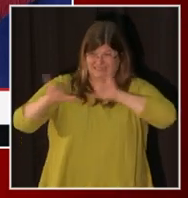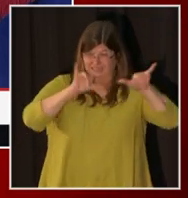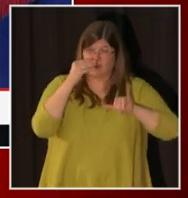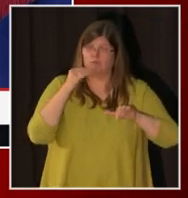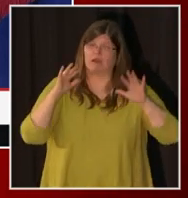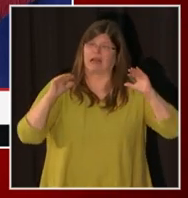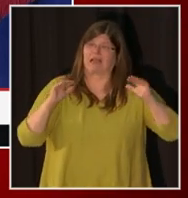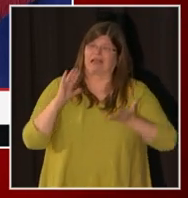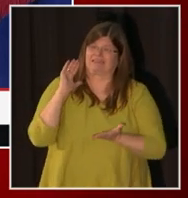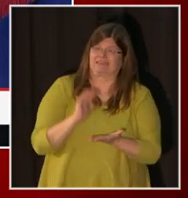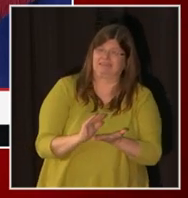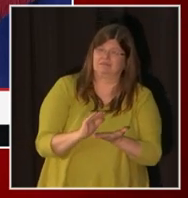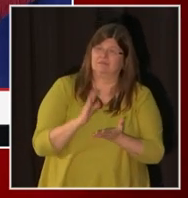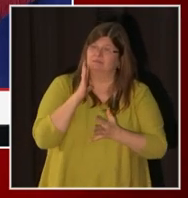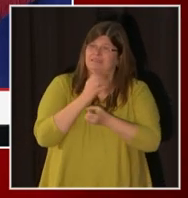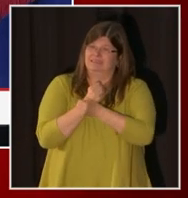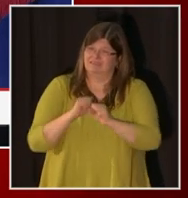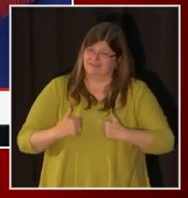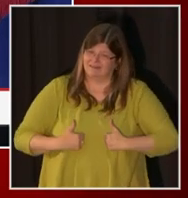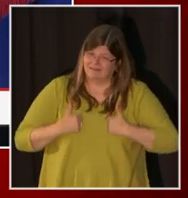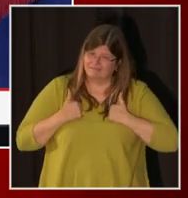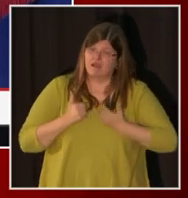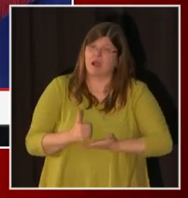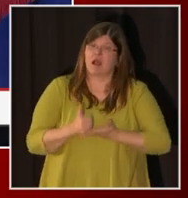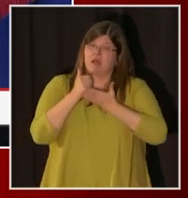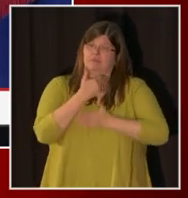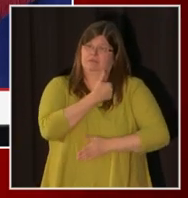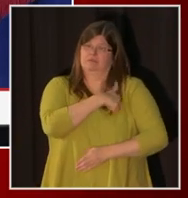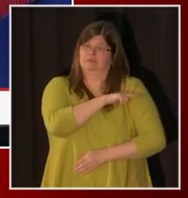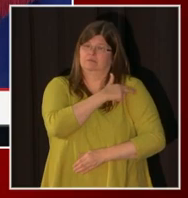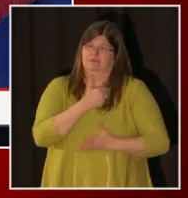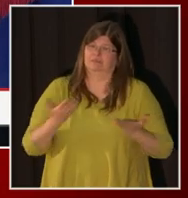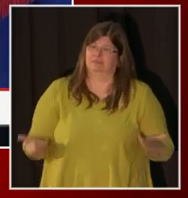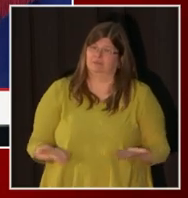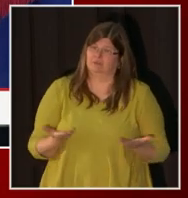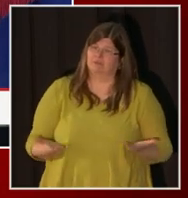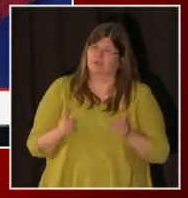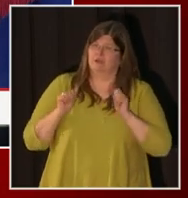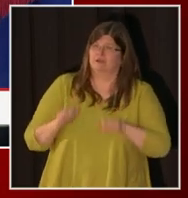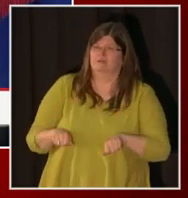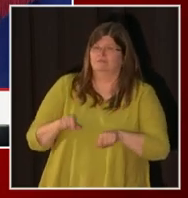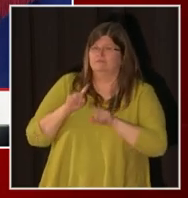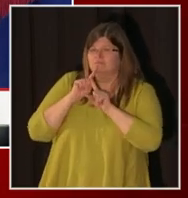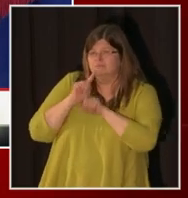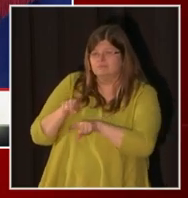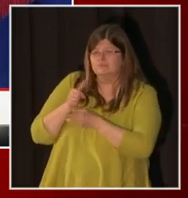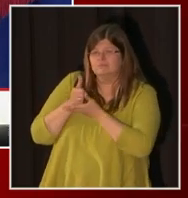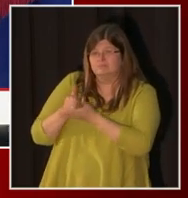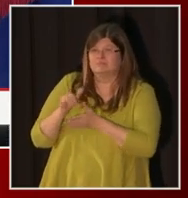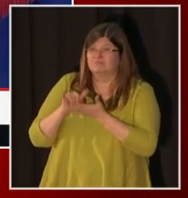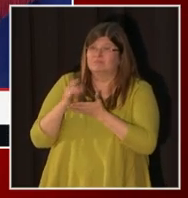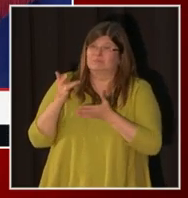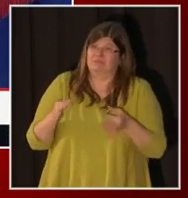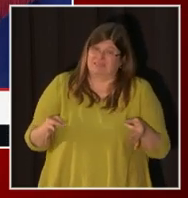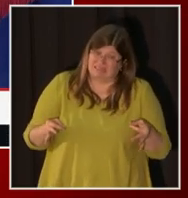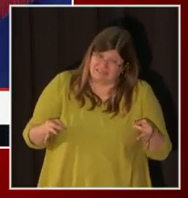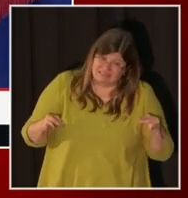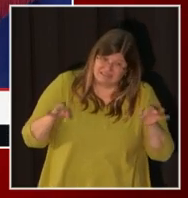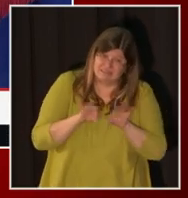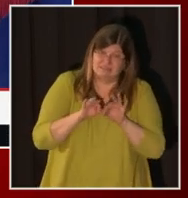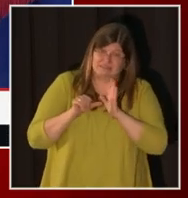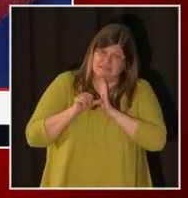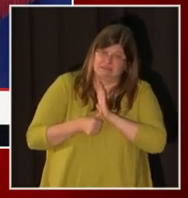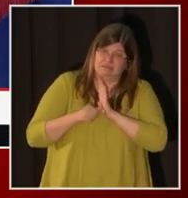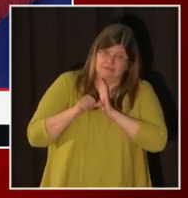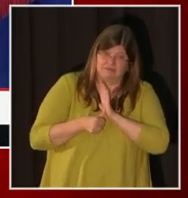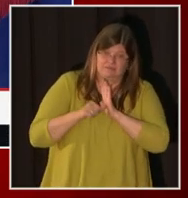system to be able to respond to this pandemic. And that's why it's so important. But people should also